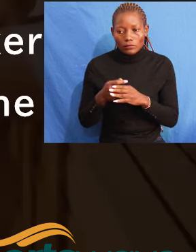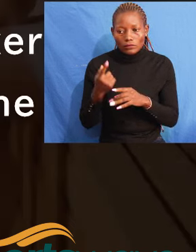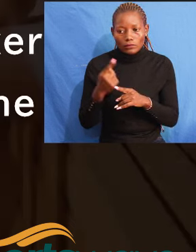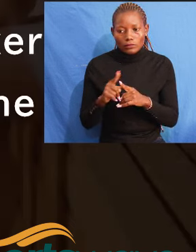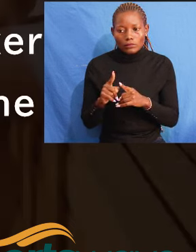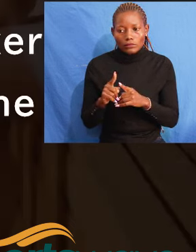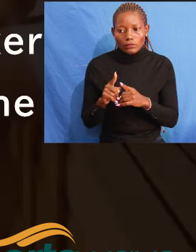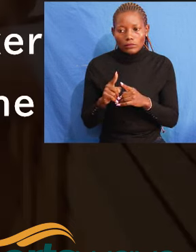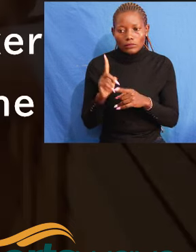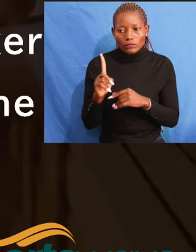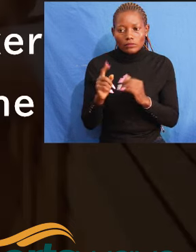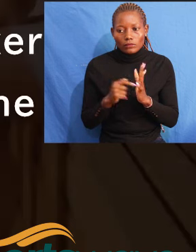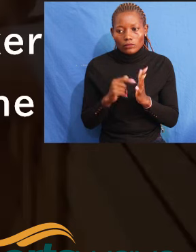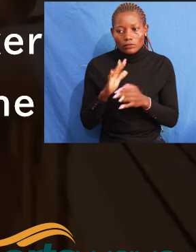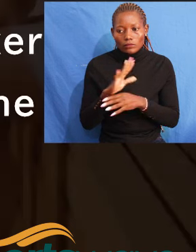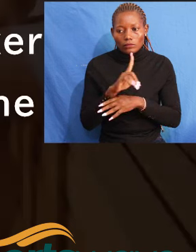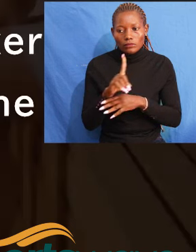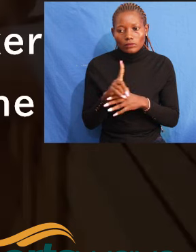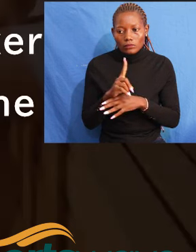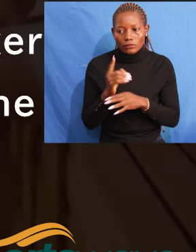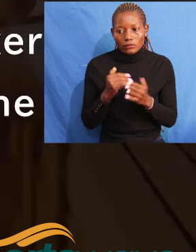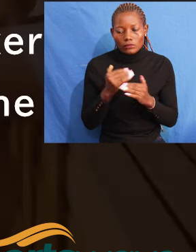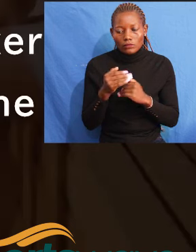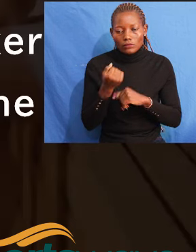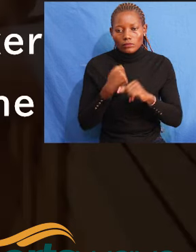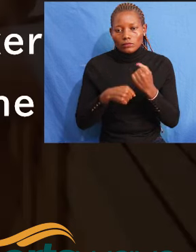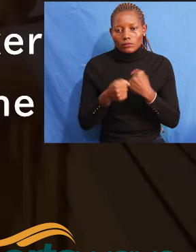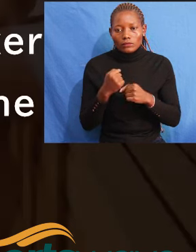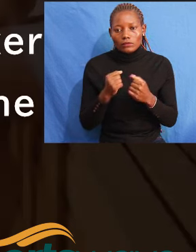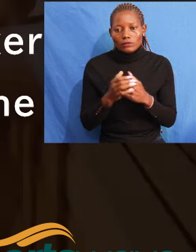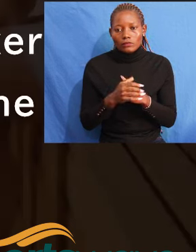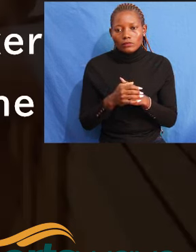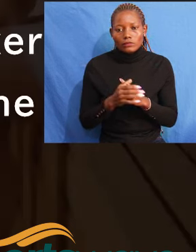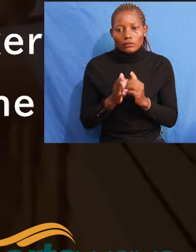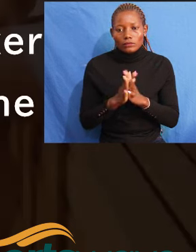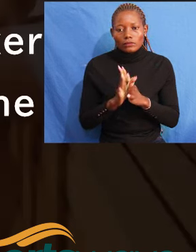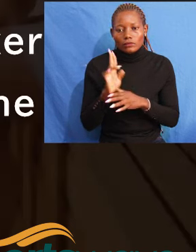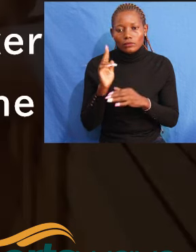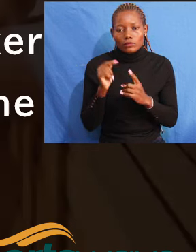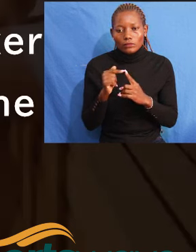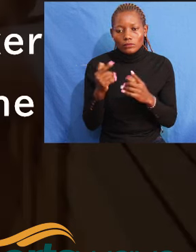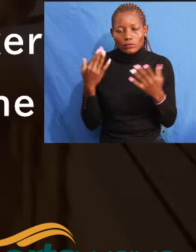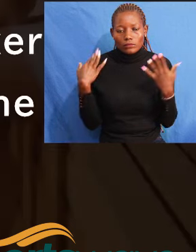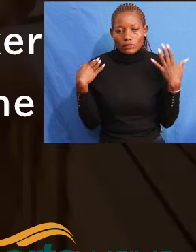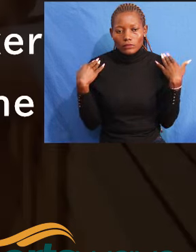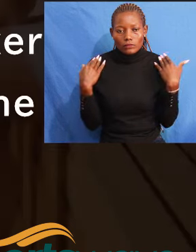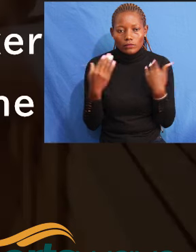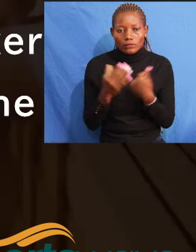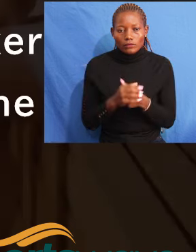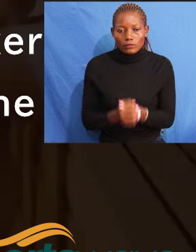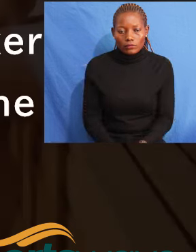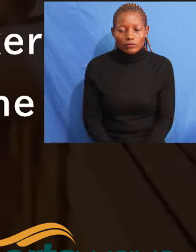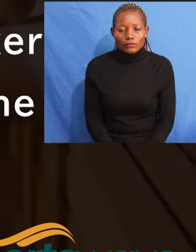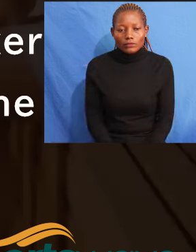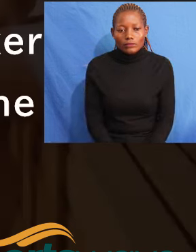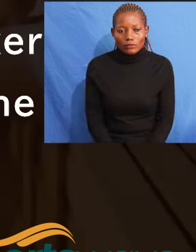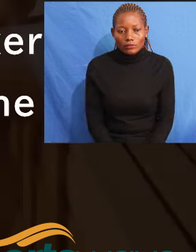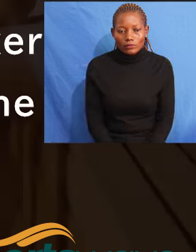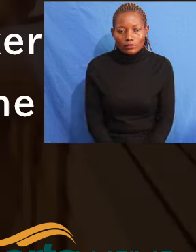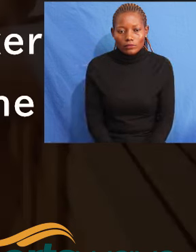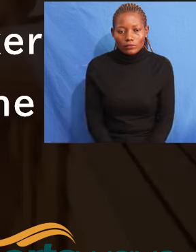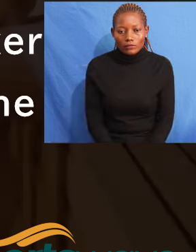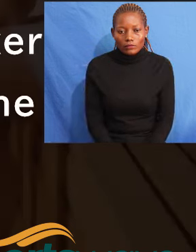around 1.5 hours after exercise. And up to the shoulders is preferable.